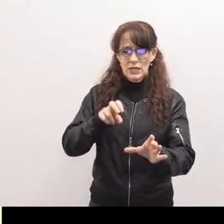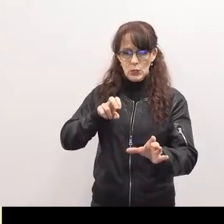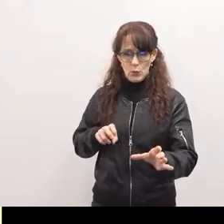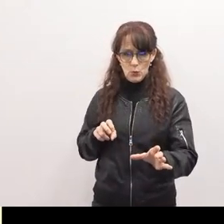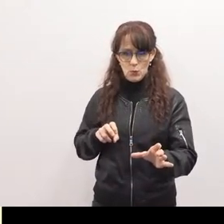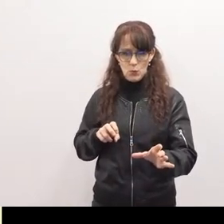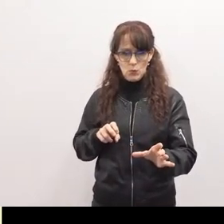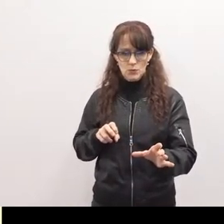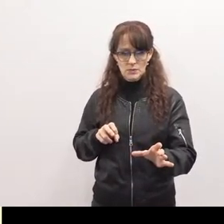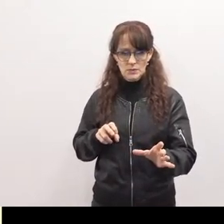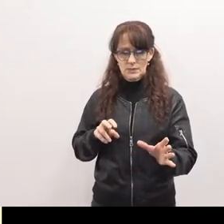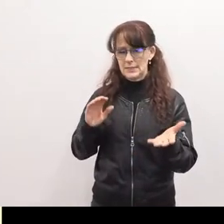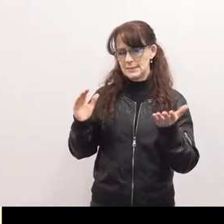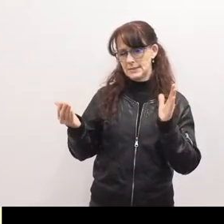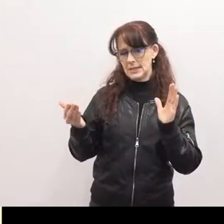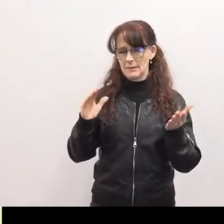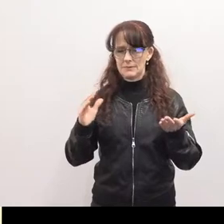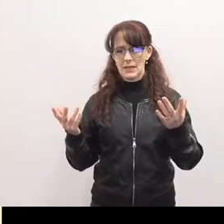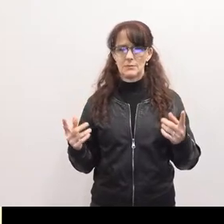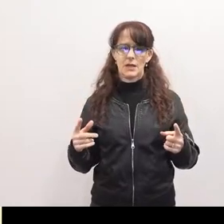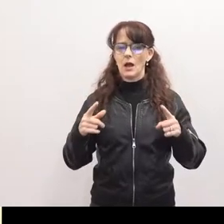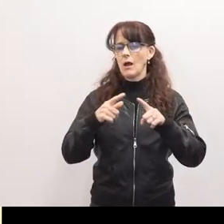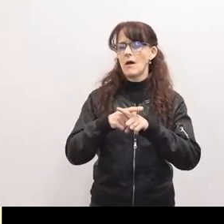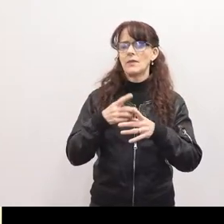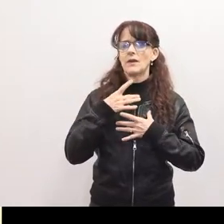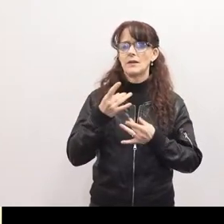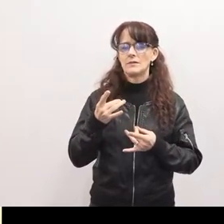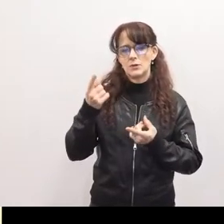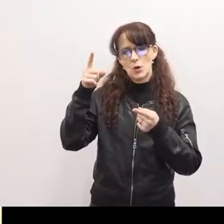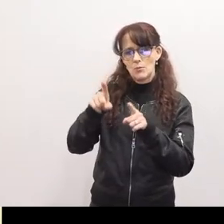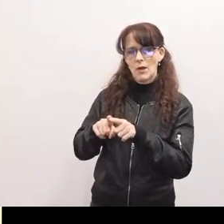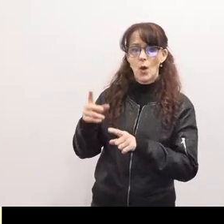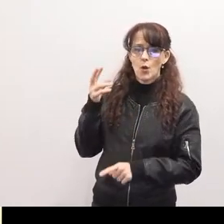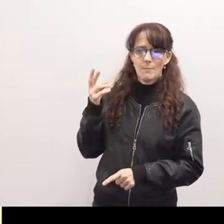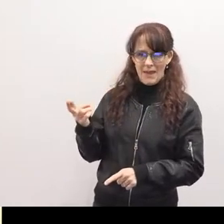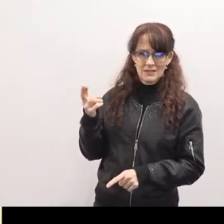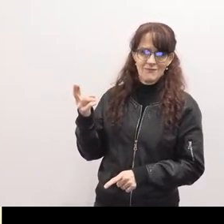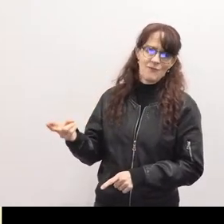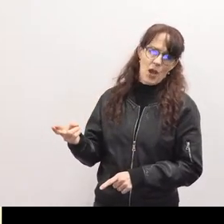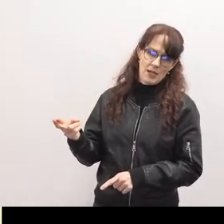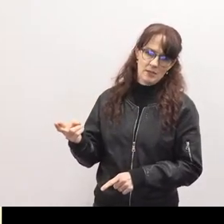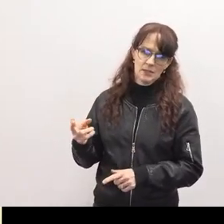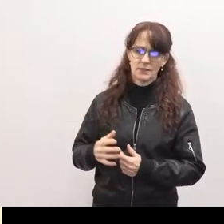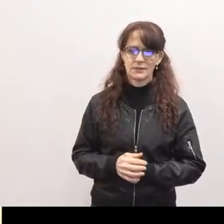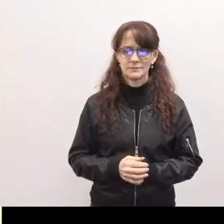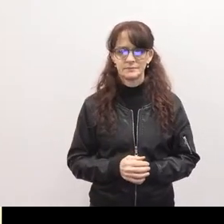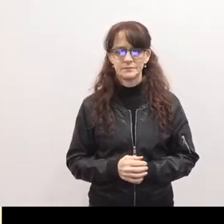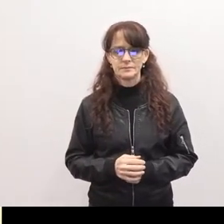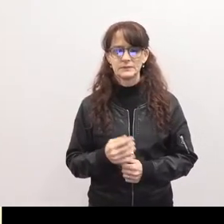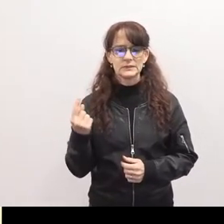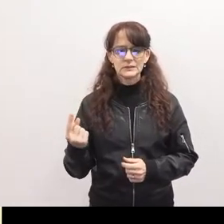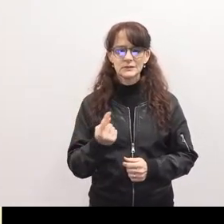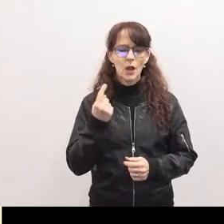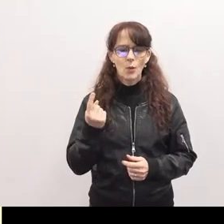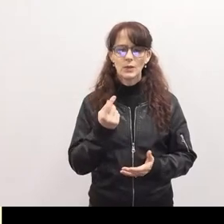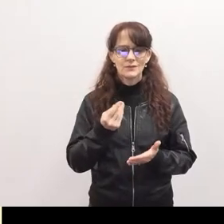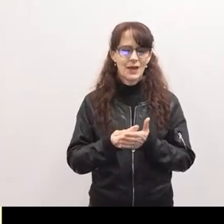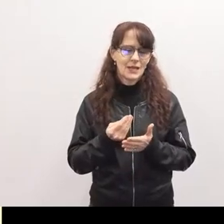it appears as though you may have a conflict of interest because it's your brother or your best friend or something like that. So it's not always just